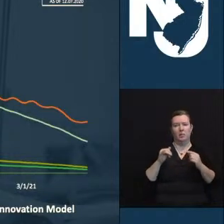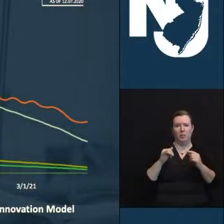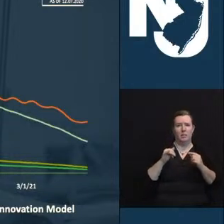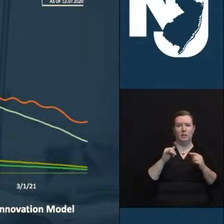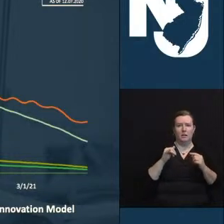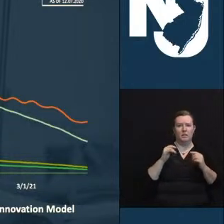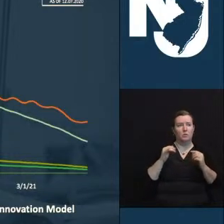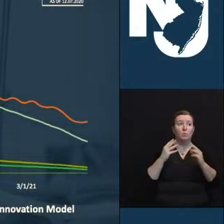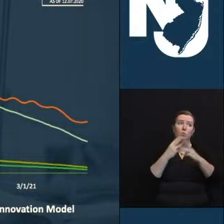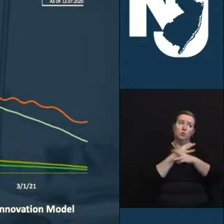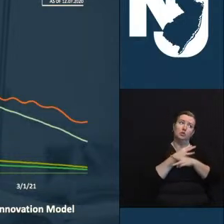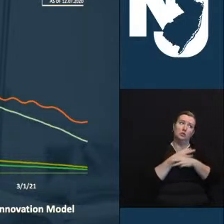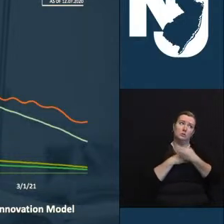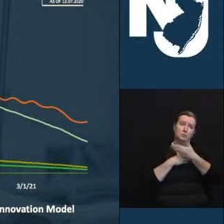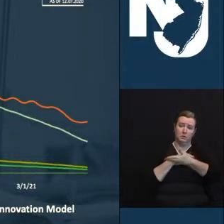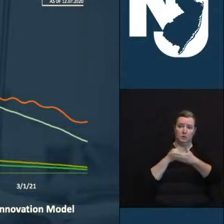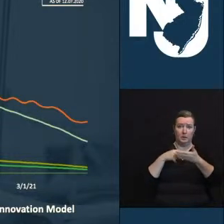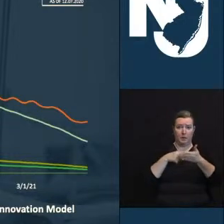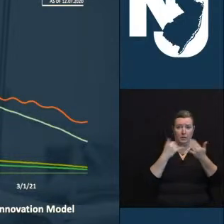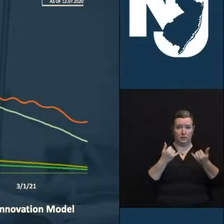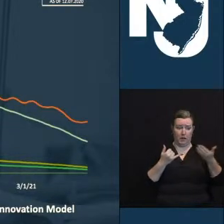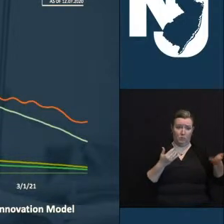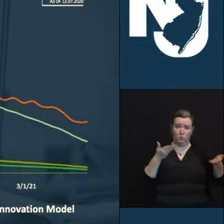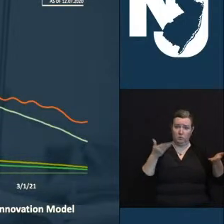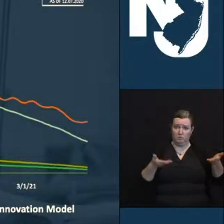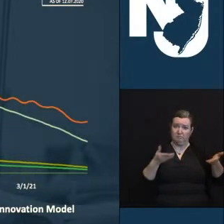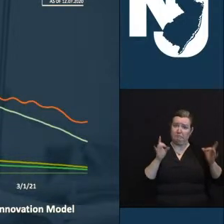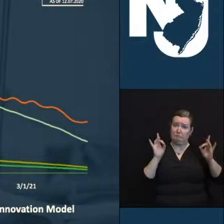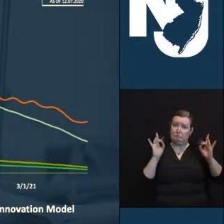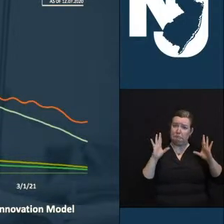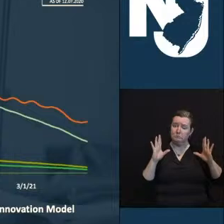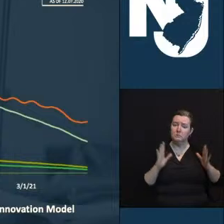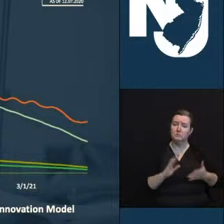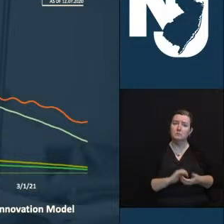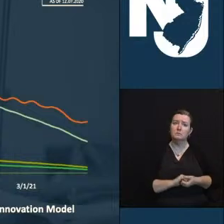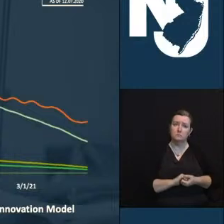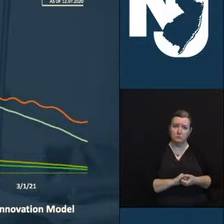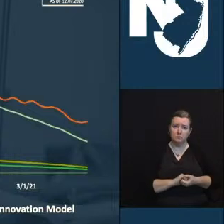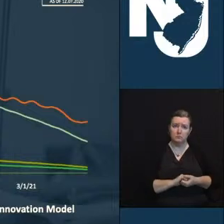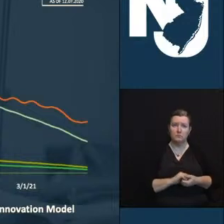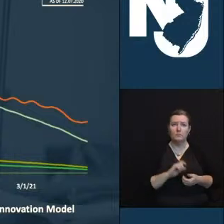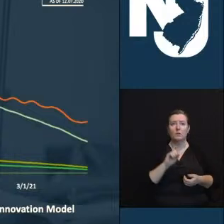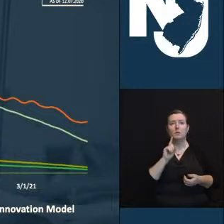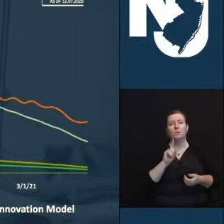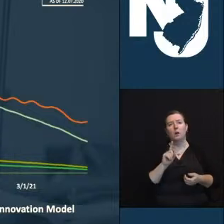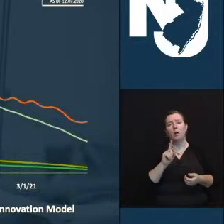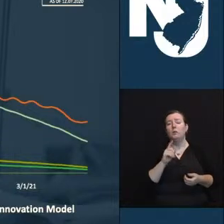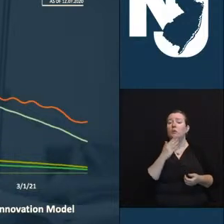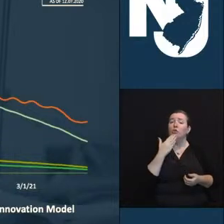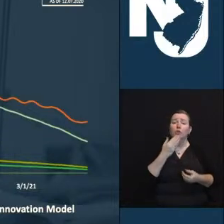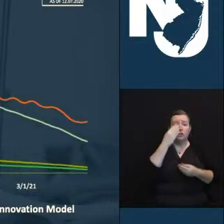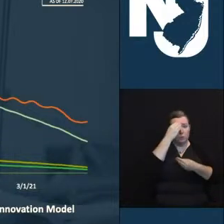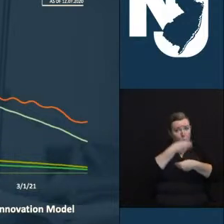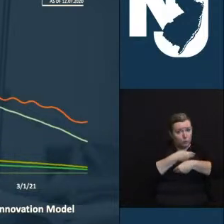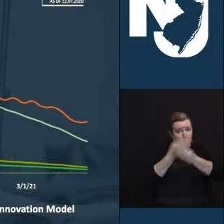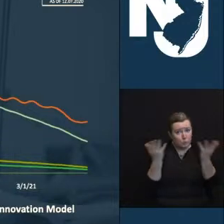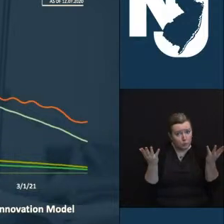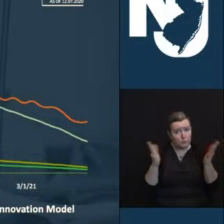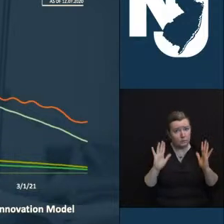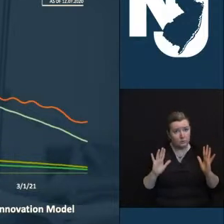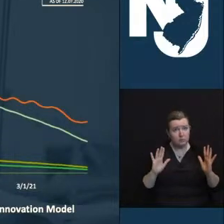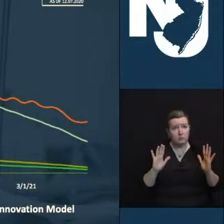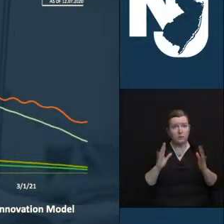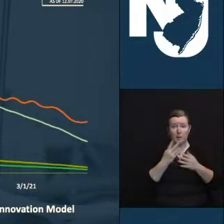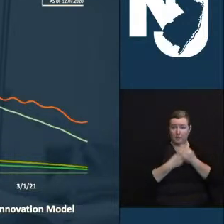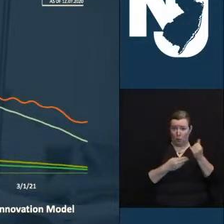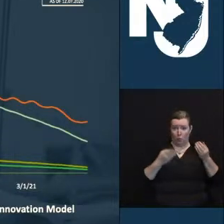The only solace, at least I can find, and Judy and Ed should chime in on this, in this worst case scenario, is that both models